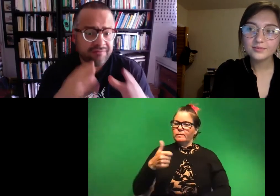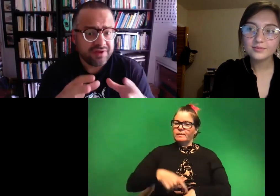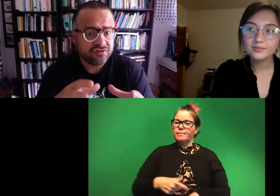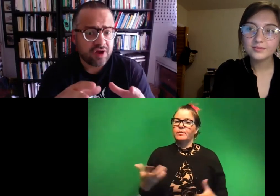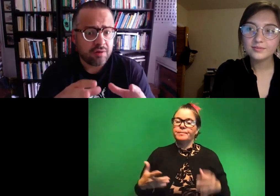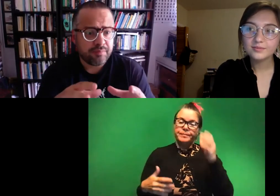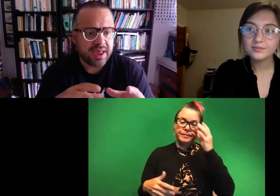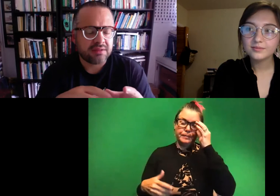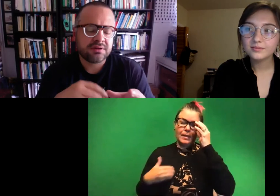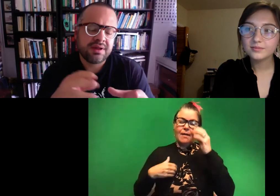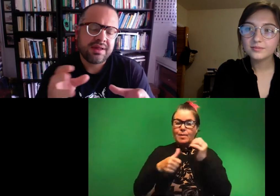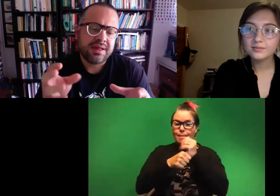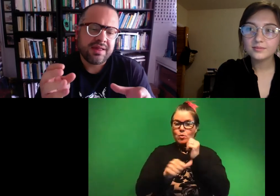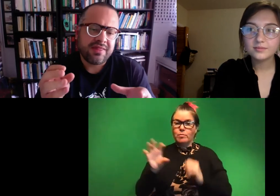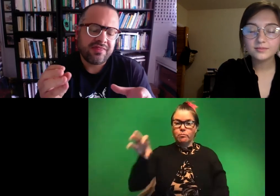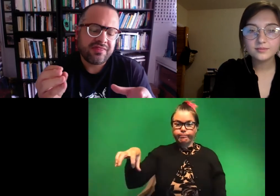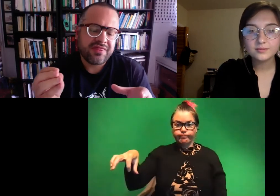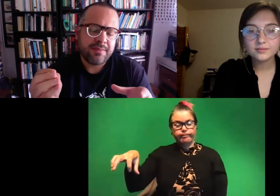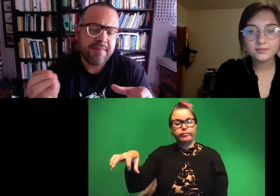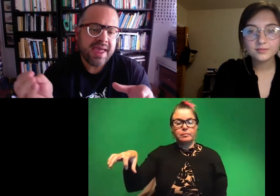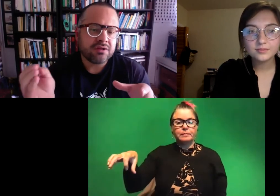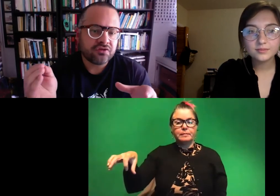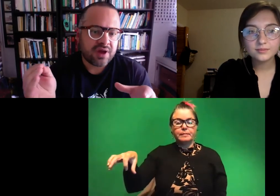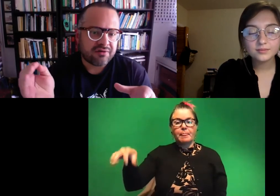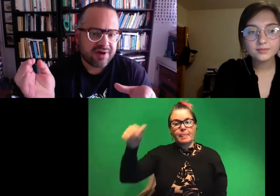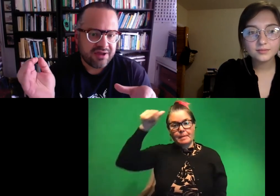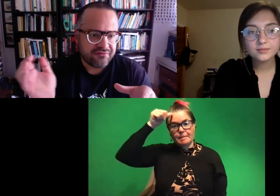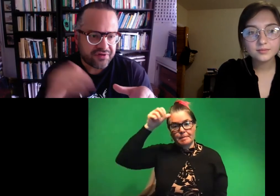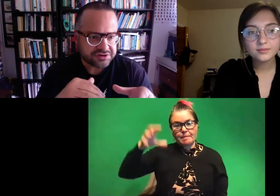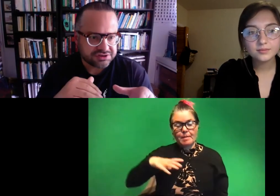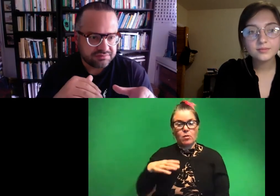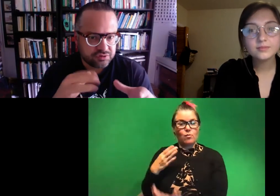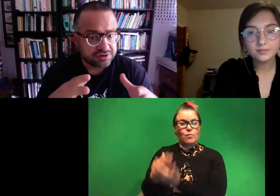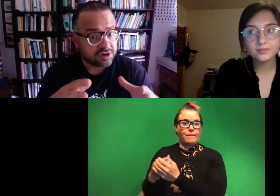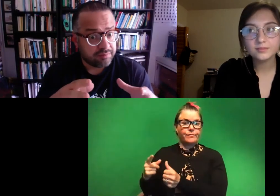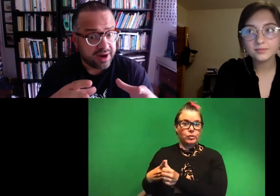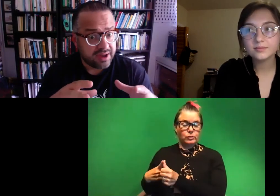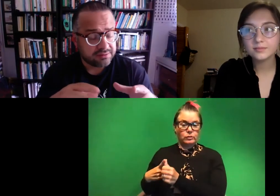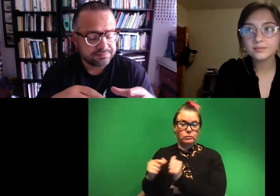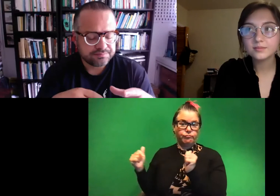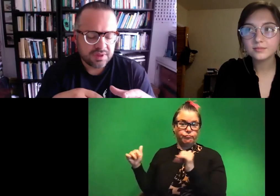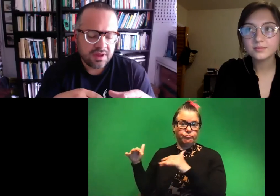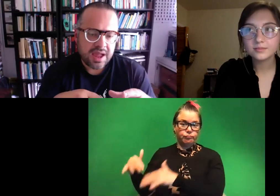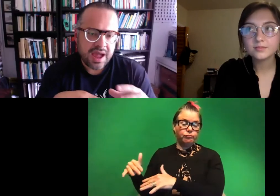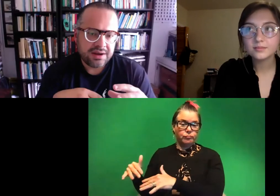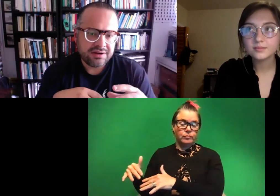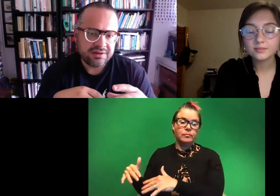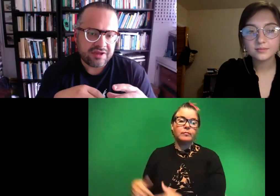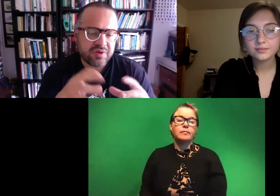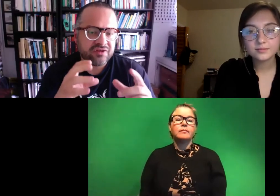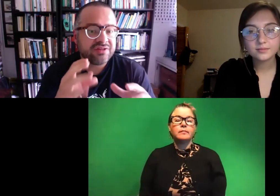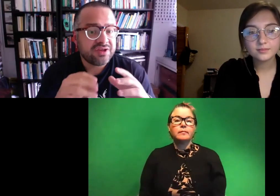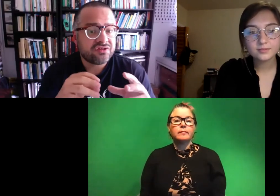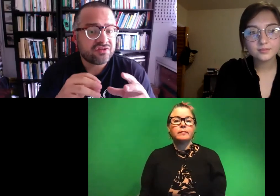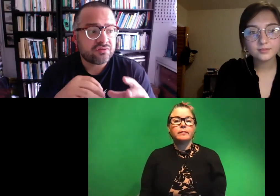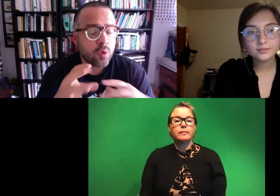you have this dung pile, the males arrive first to the dung pile. And